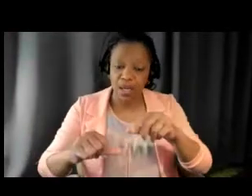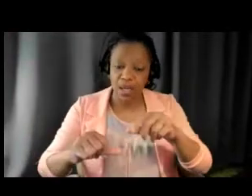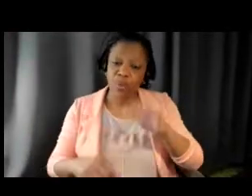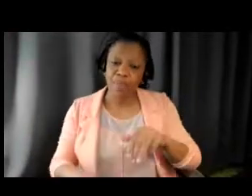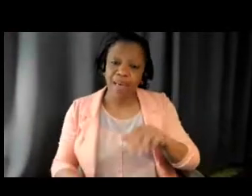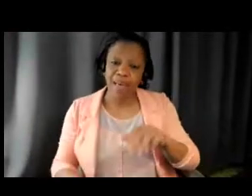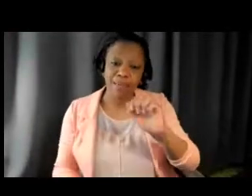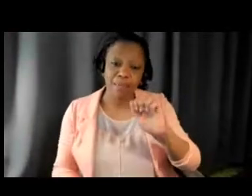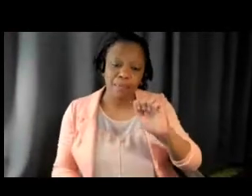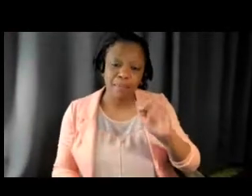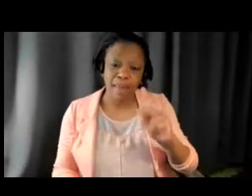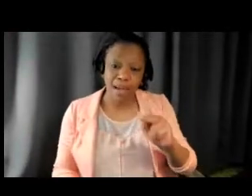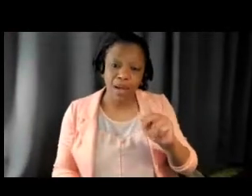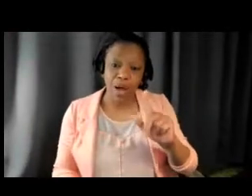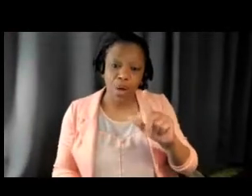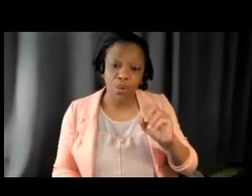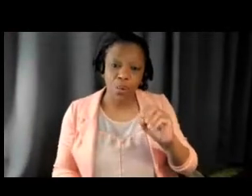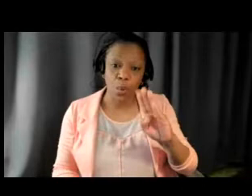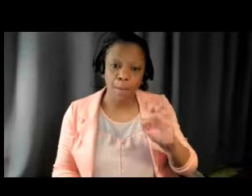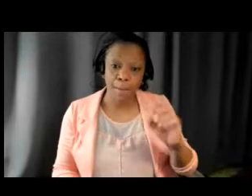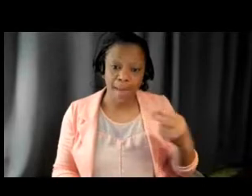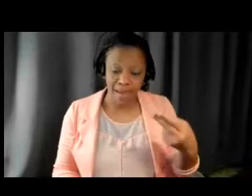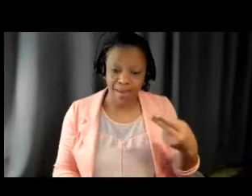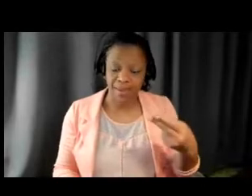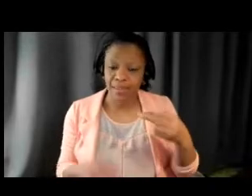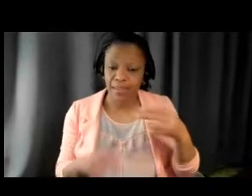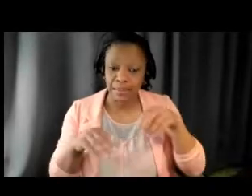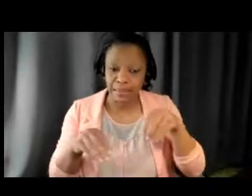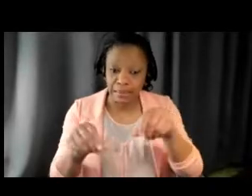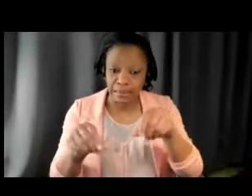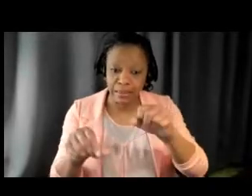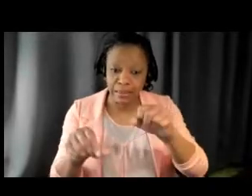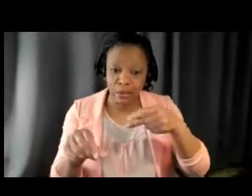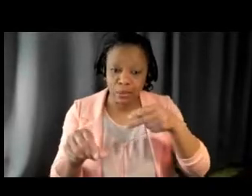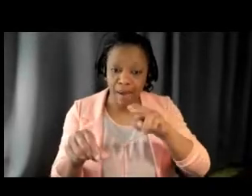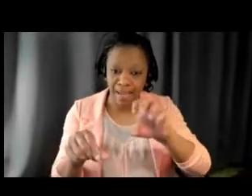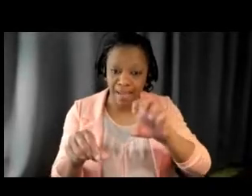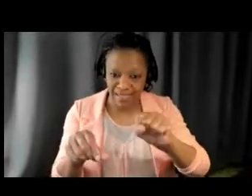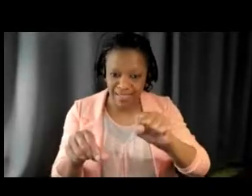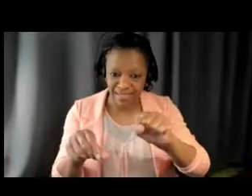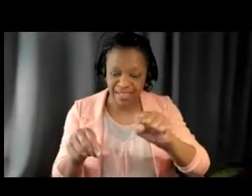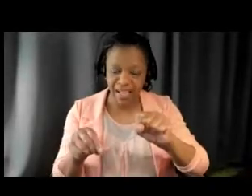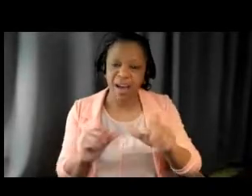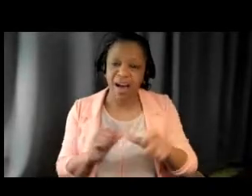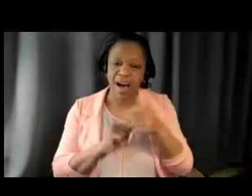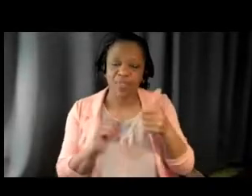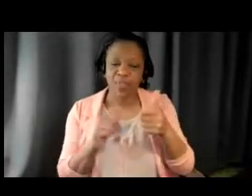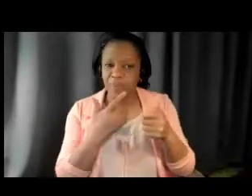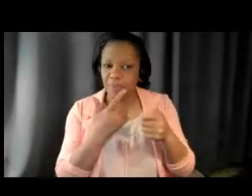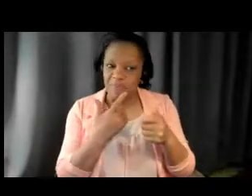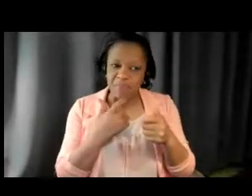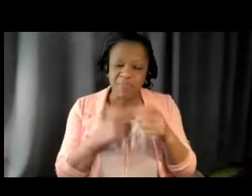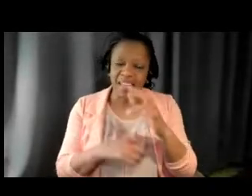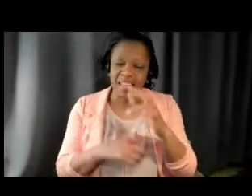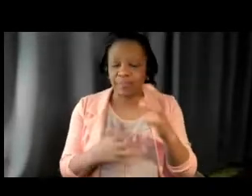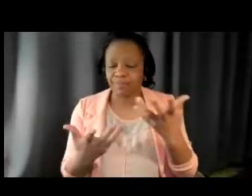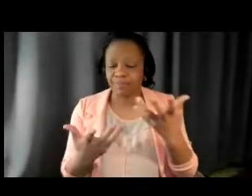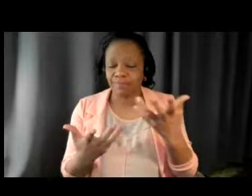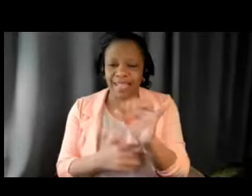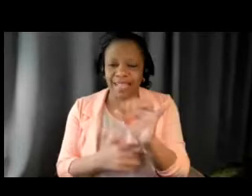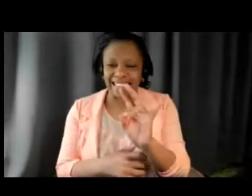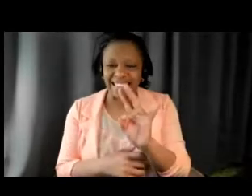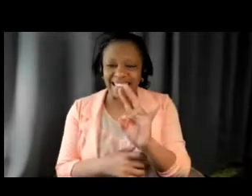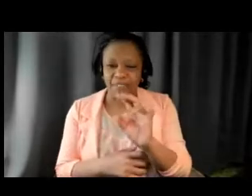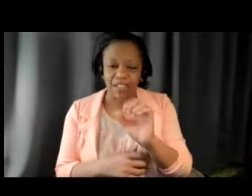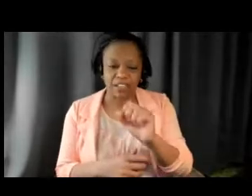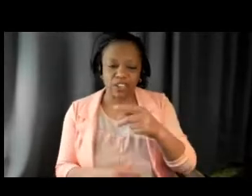that people call it sometimes is 7 spice. And that's kind of a staple spice mix in an Arab kitchen. If